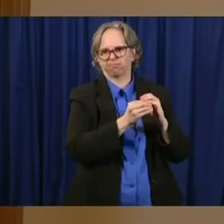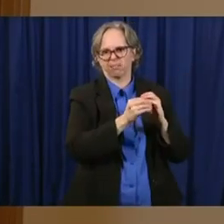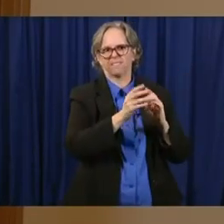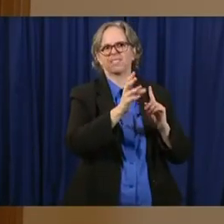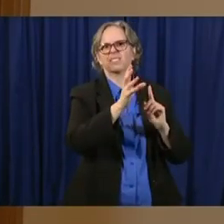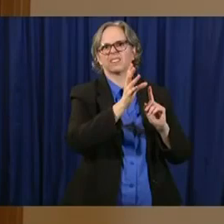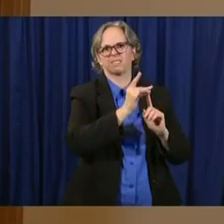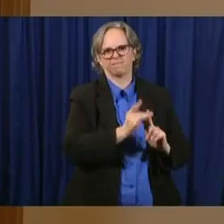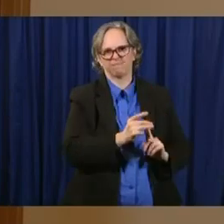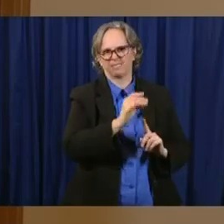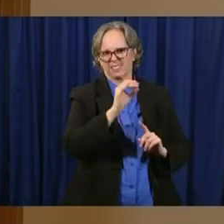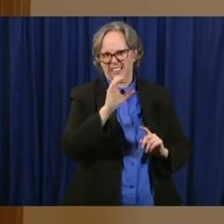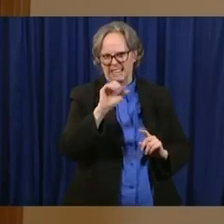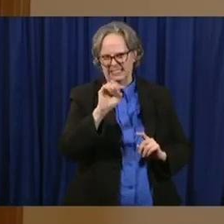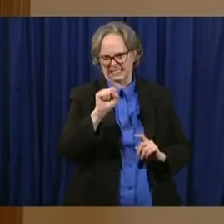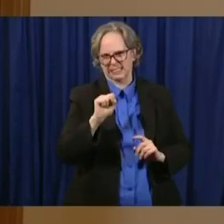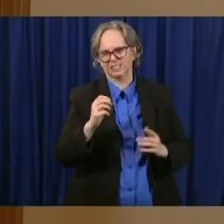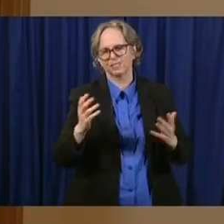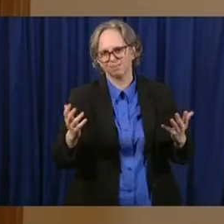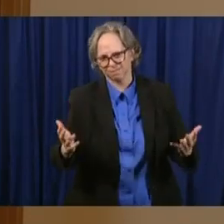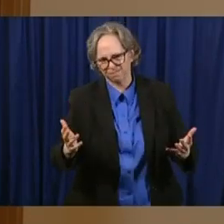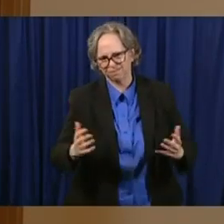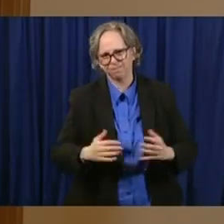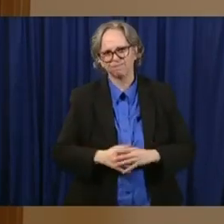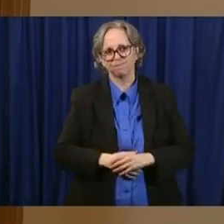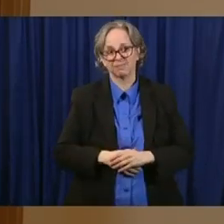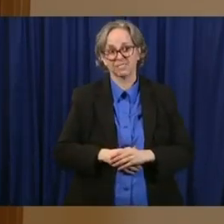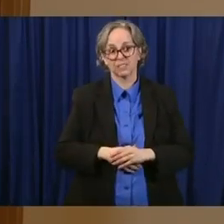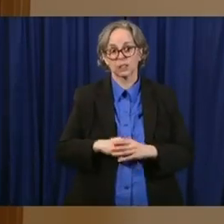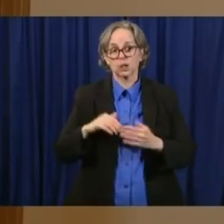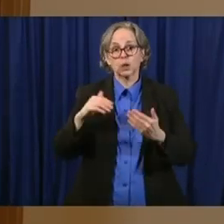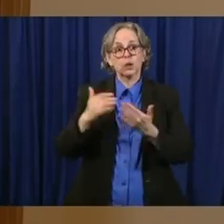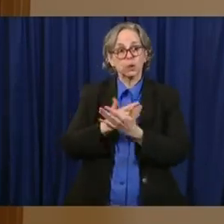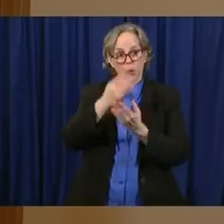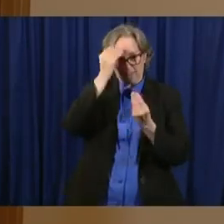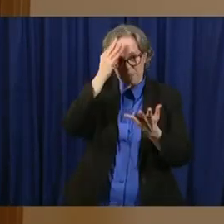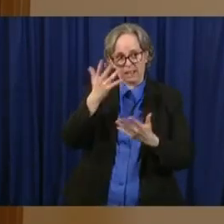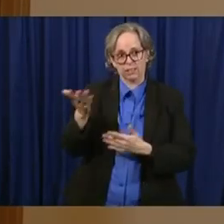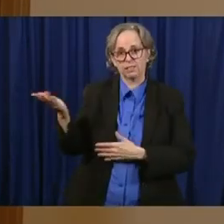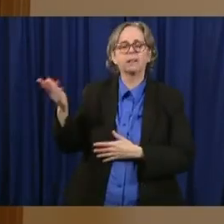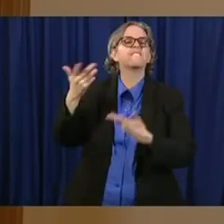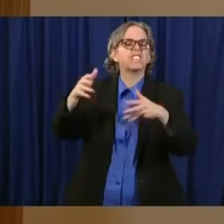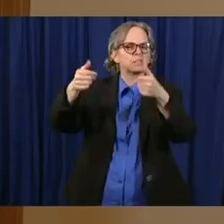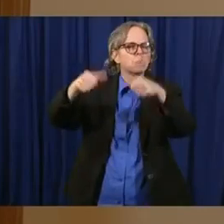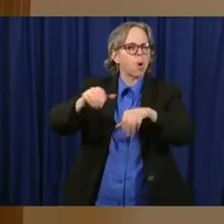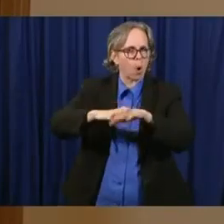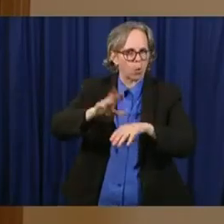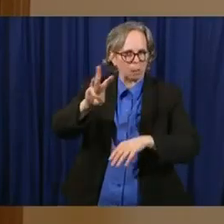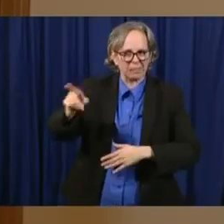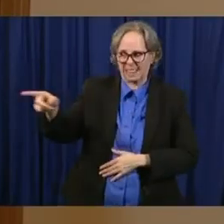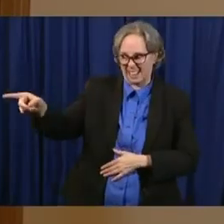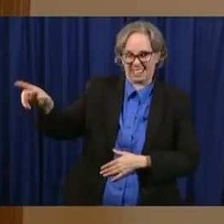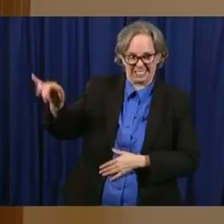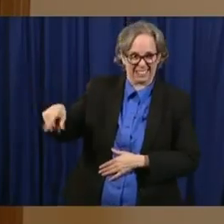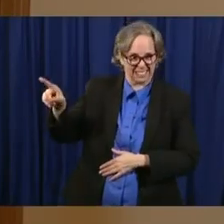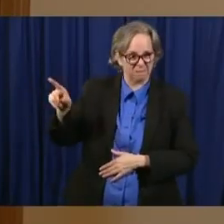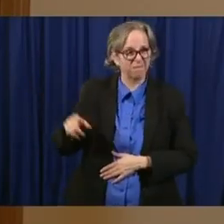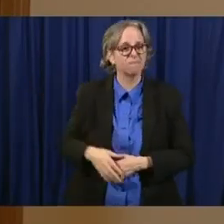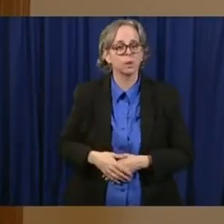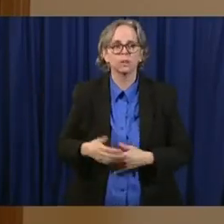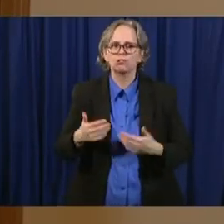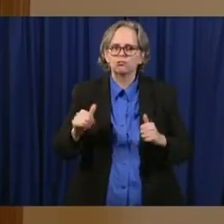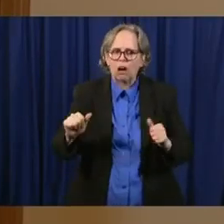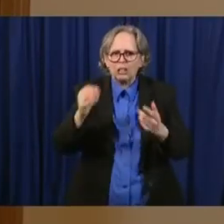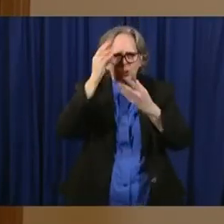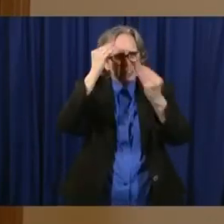Next slide. This is a new slide that we have on our website. Again, really trying to be as transparent as we can